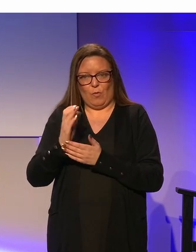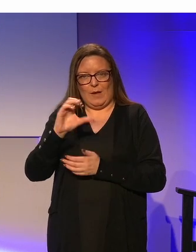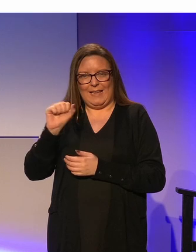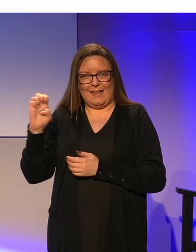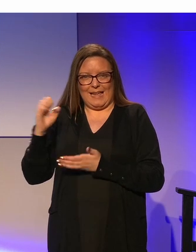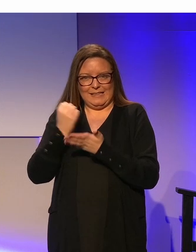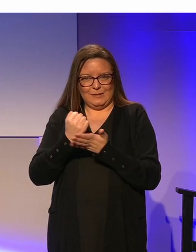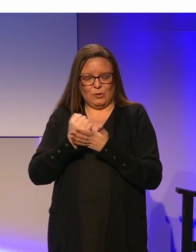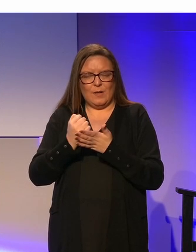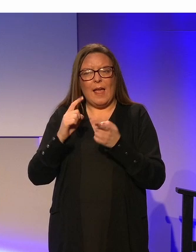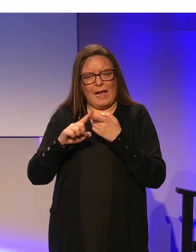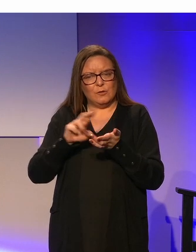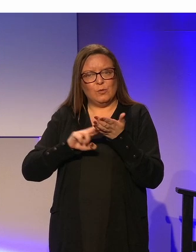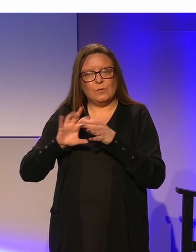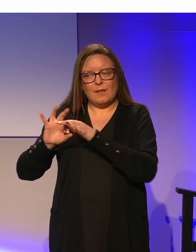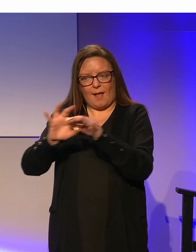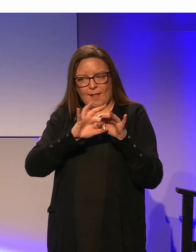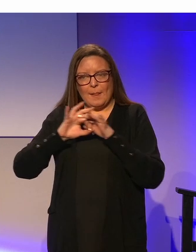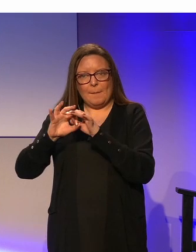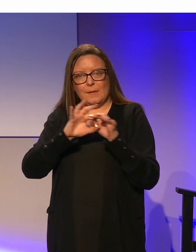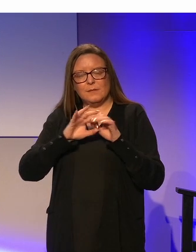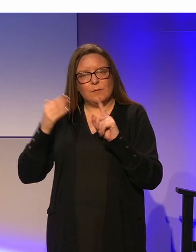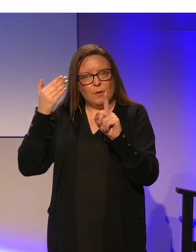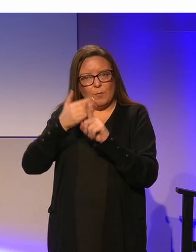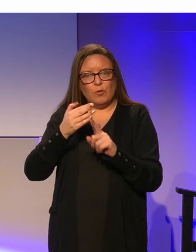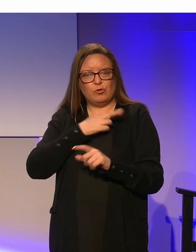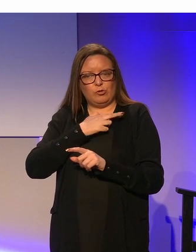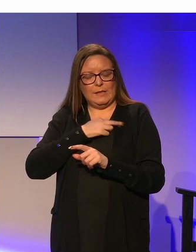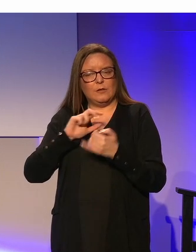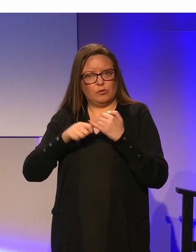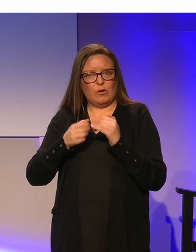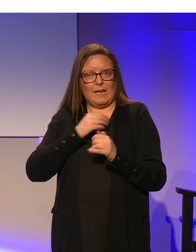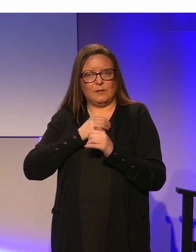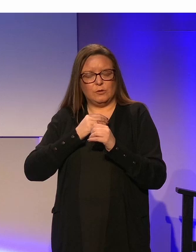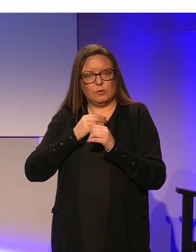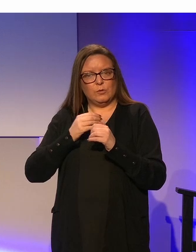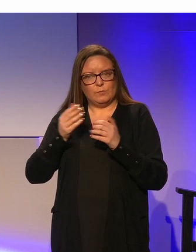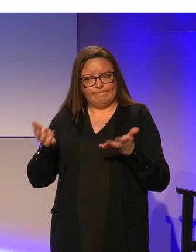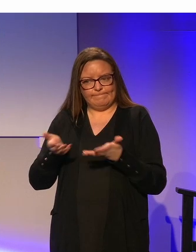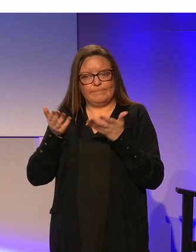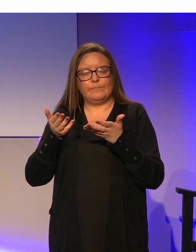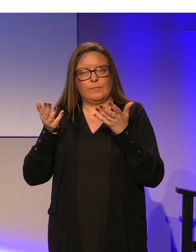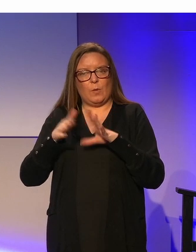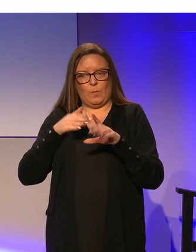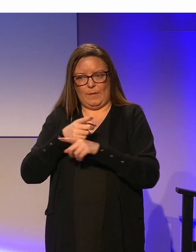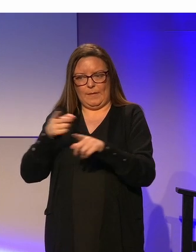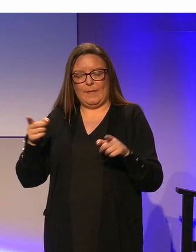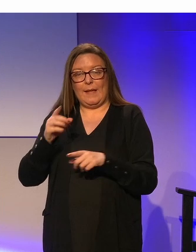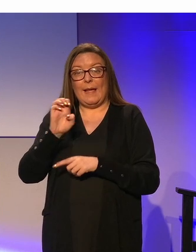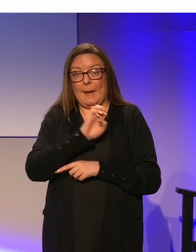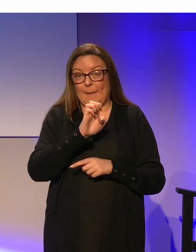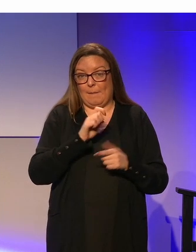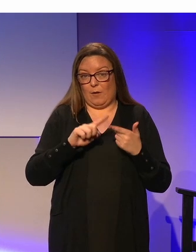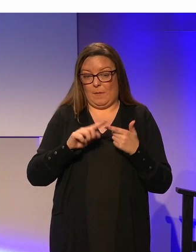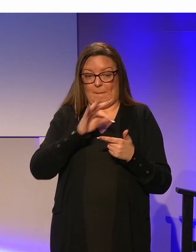collaborative approach here with our teacher researchers, and we really tried to co-create the instrumentation with them. So Emer and I,